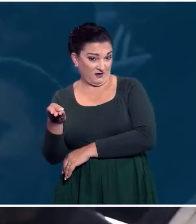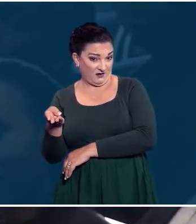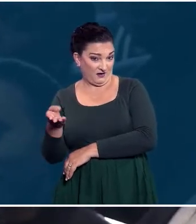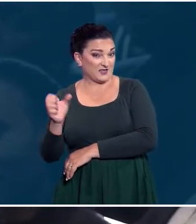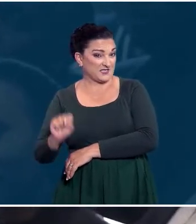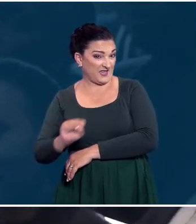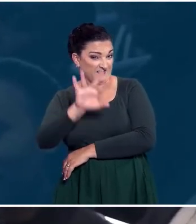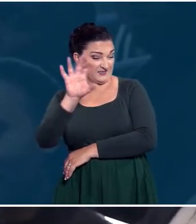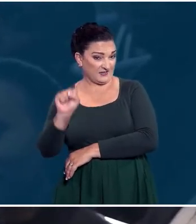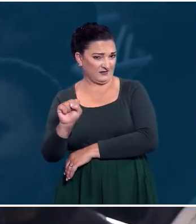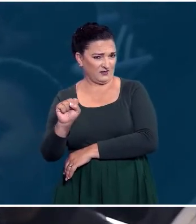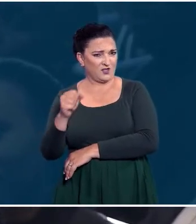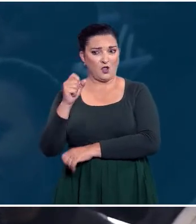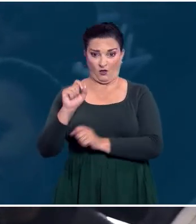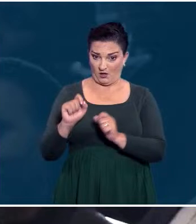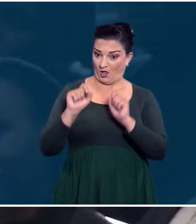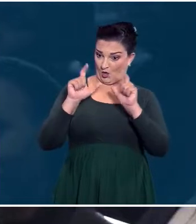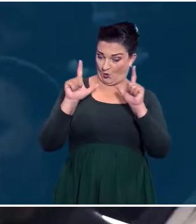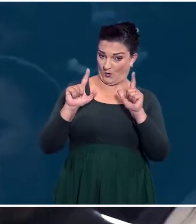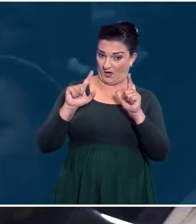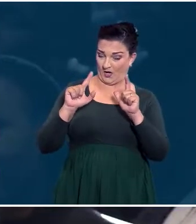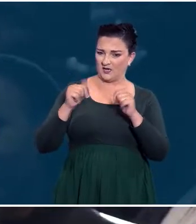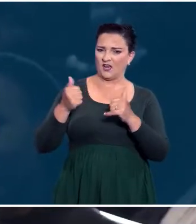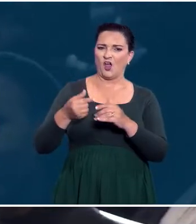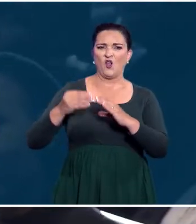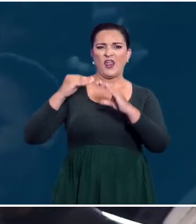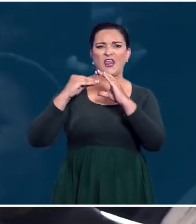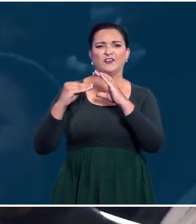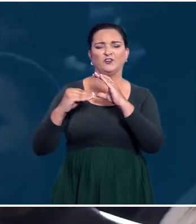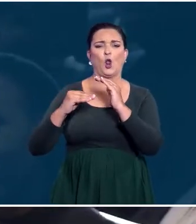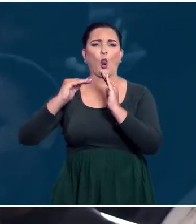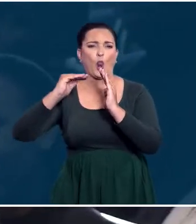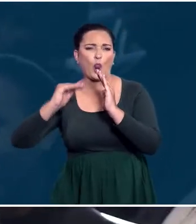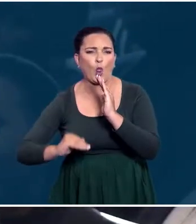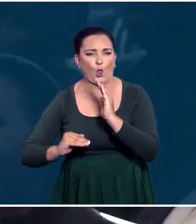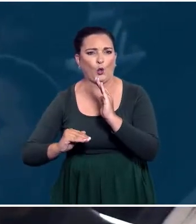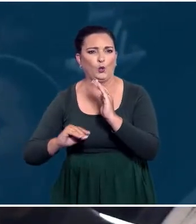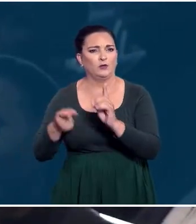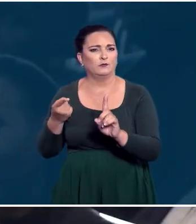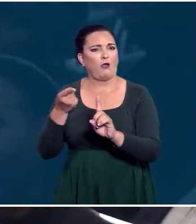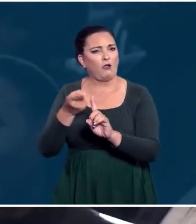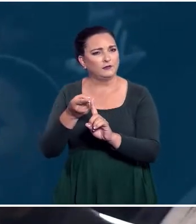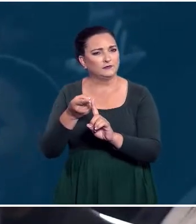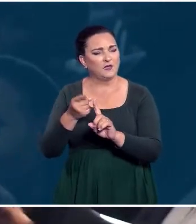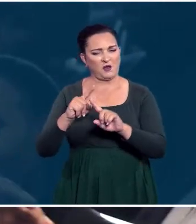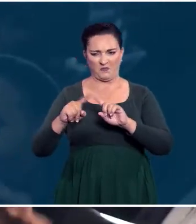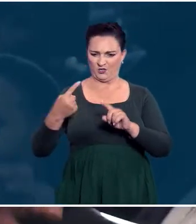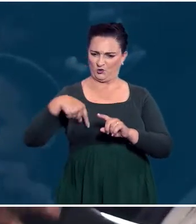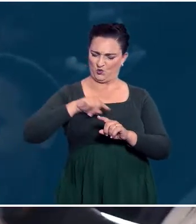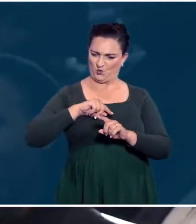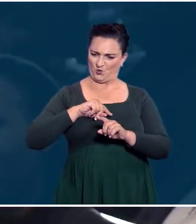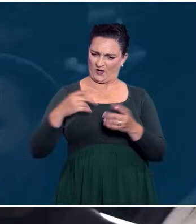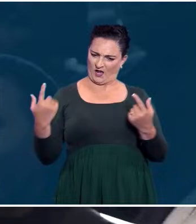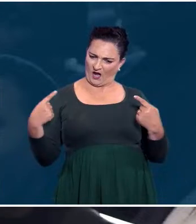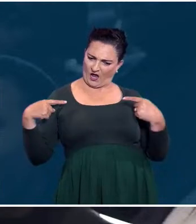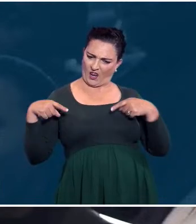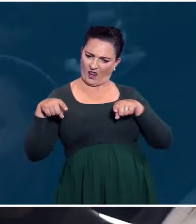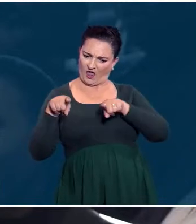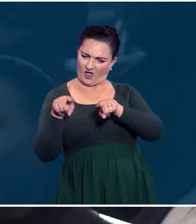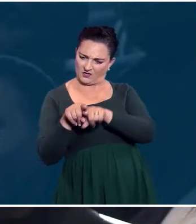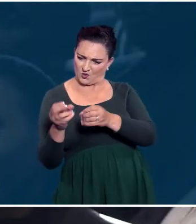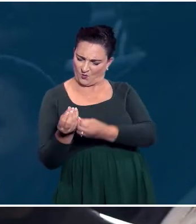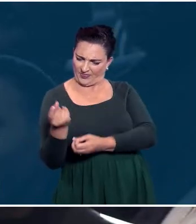lowest inflation target or the inflation rate. So since we have an alliance with China, can't we